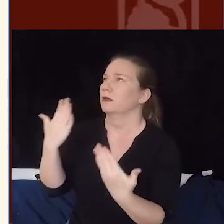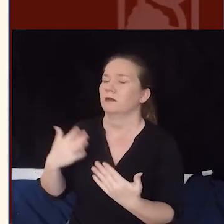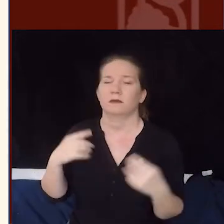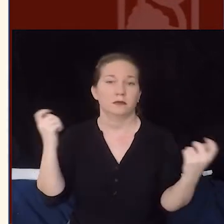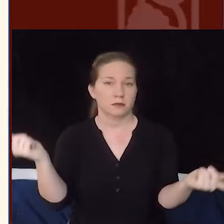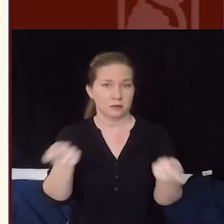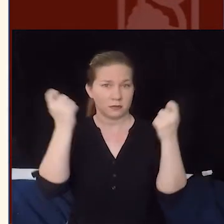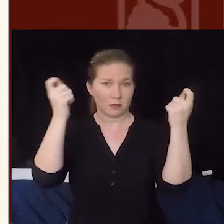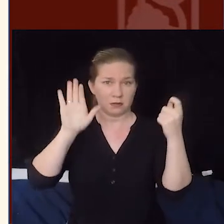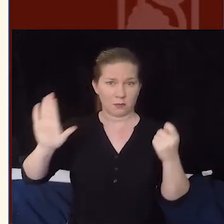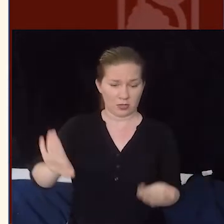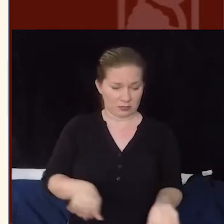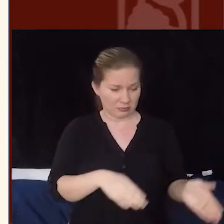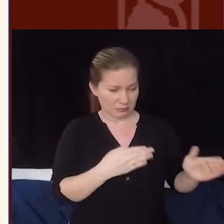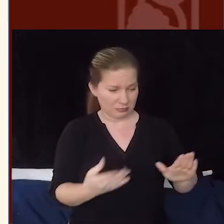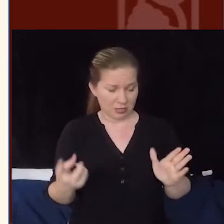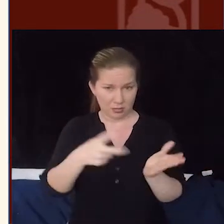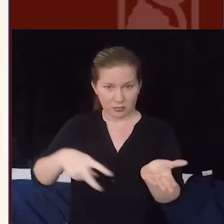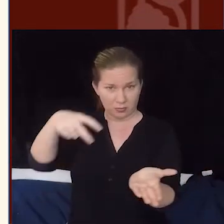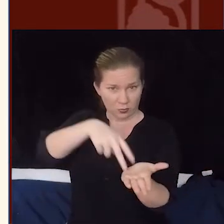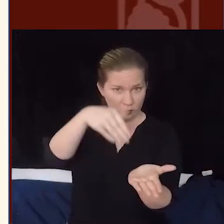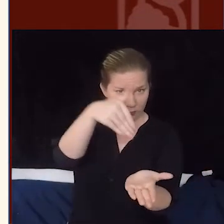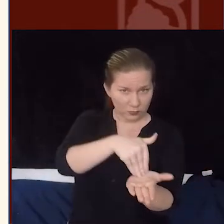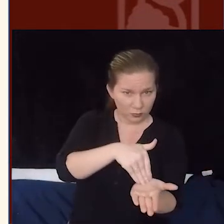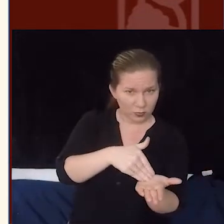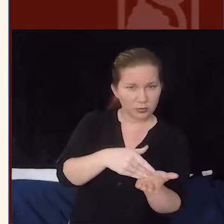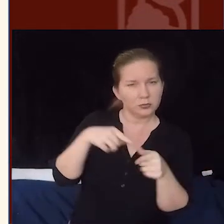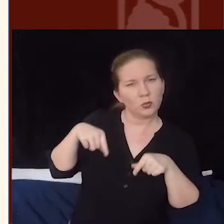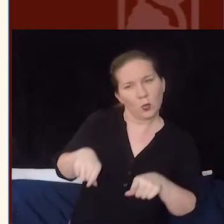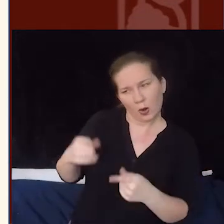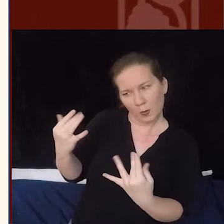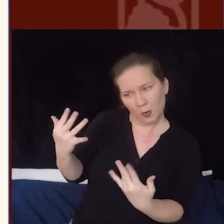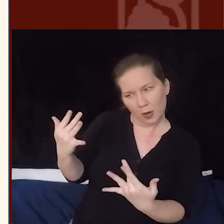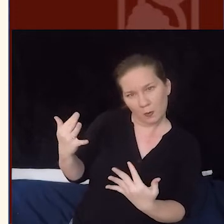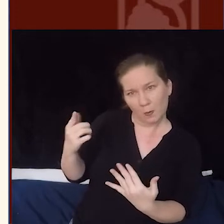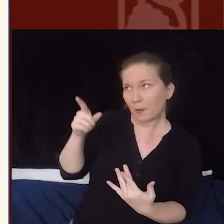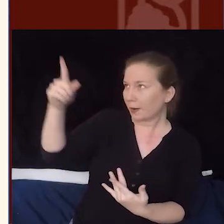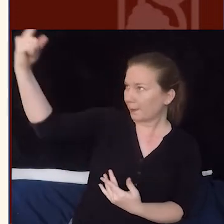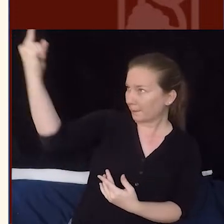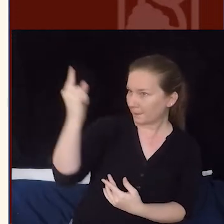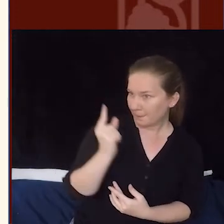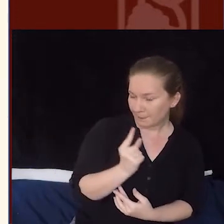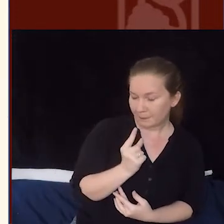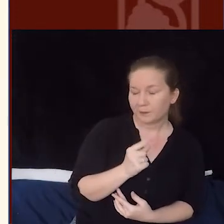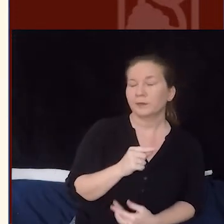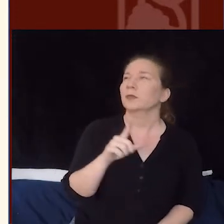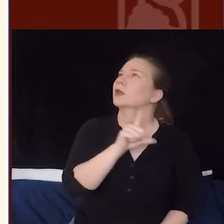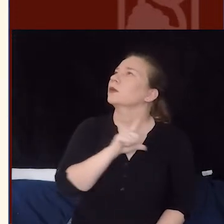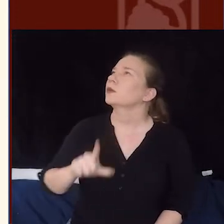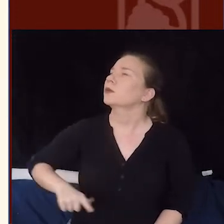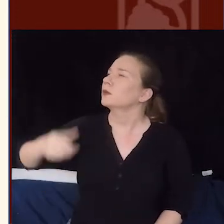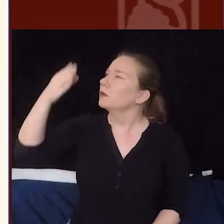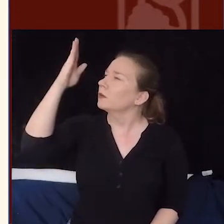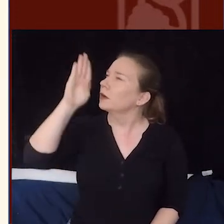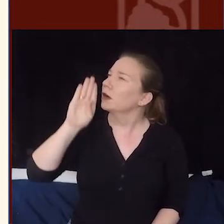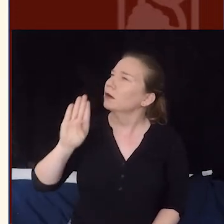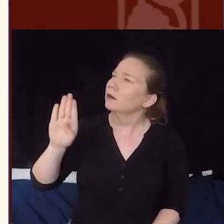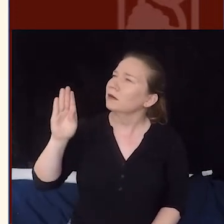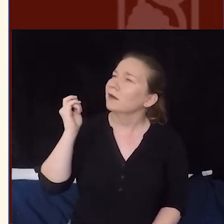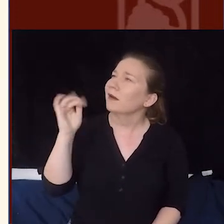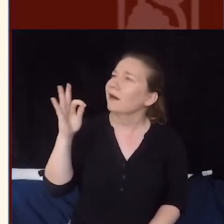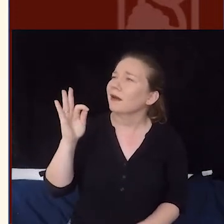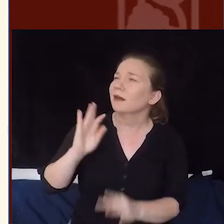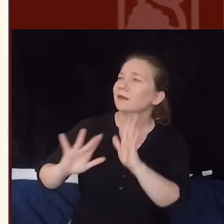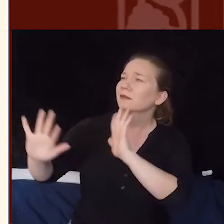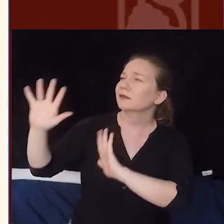his death and resurrection as we await the day of his coming. Lord God of our fathers and mothers,